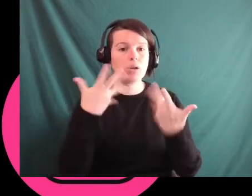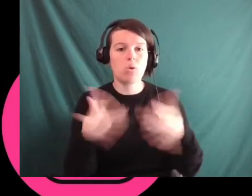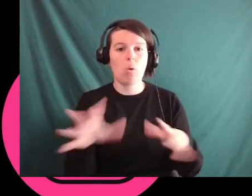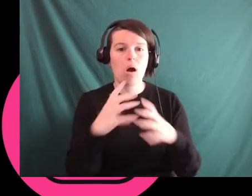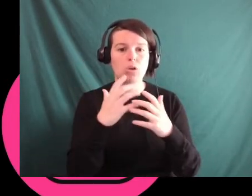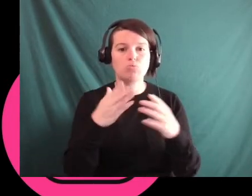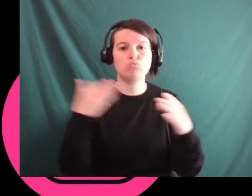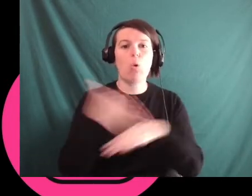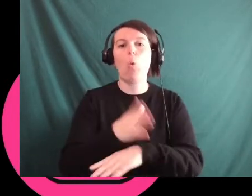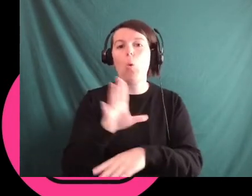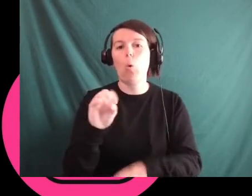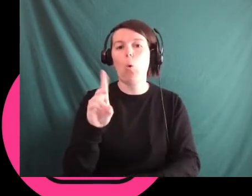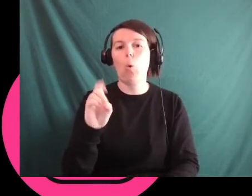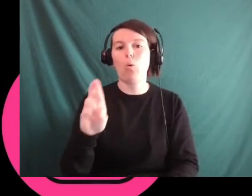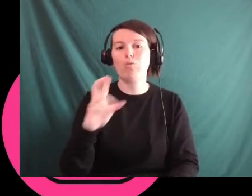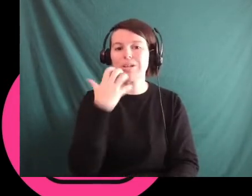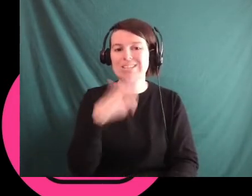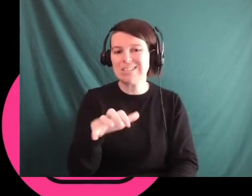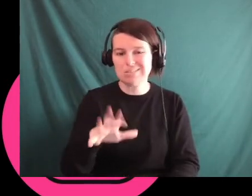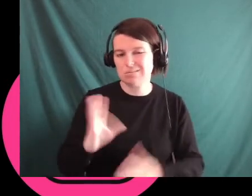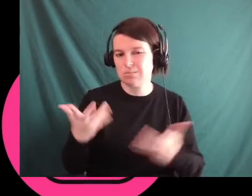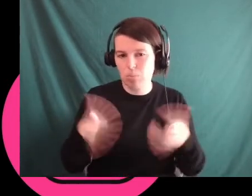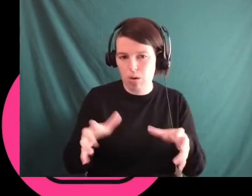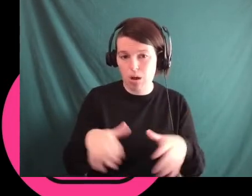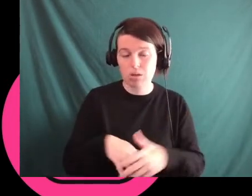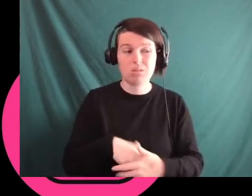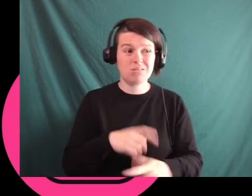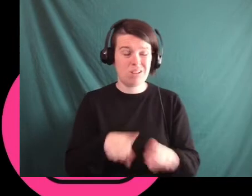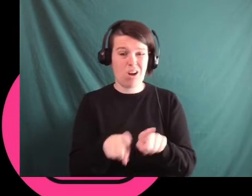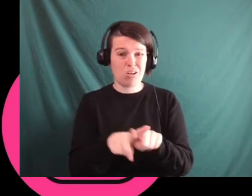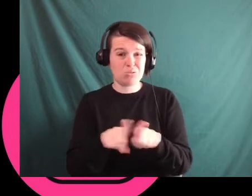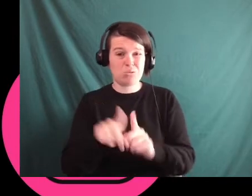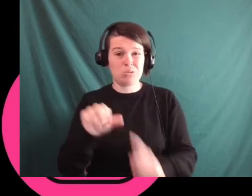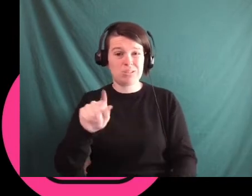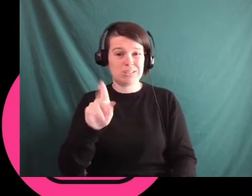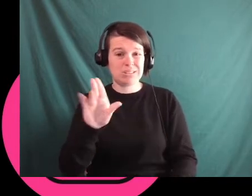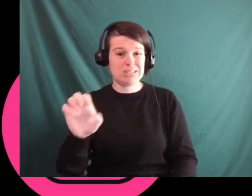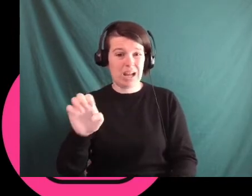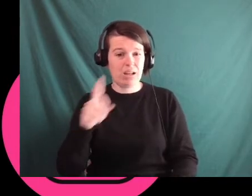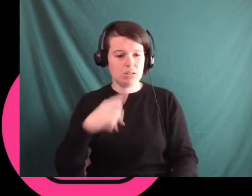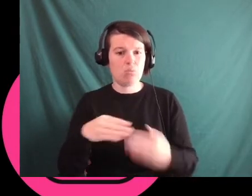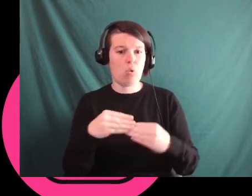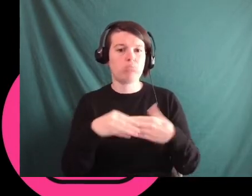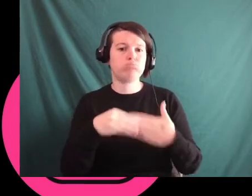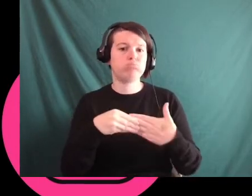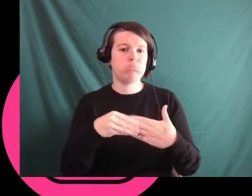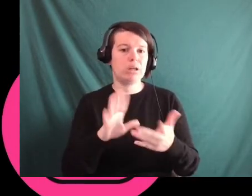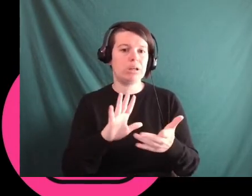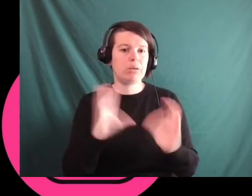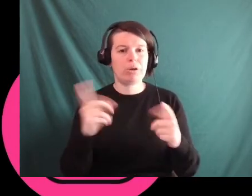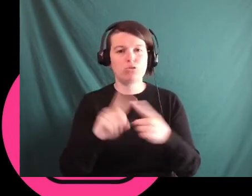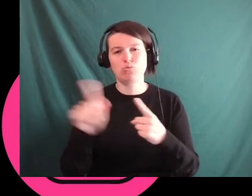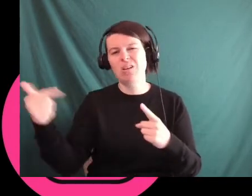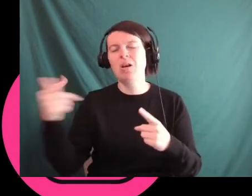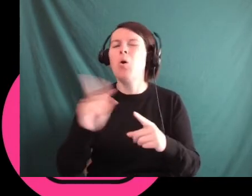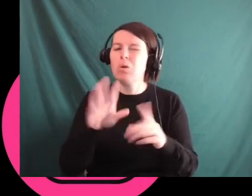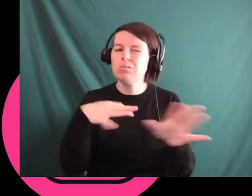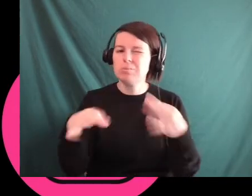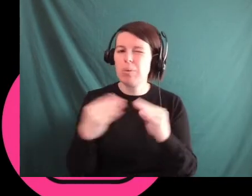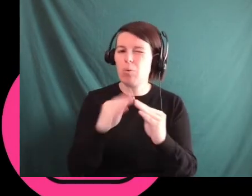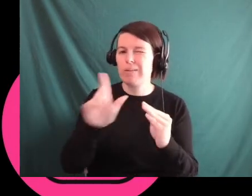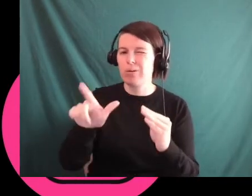overheating, or to pick a style of a binder that allows more flexibility than some of the others. And we'll go into that a little bit more